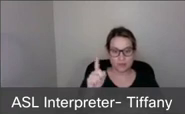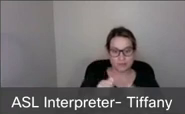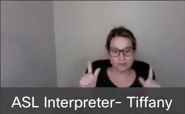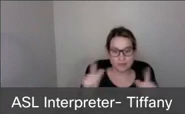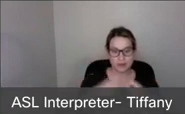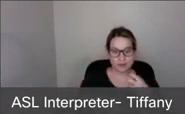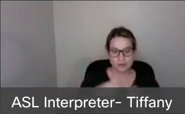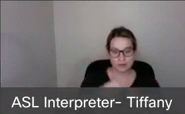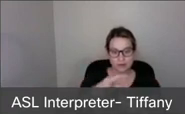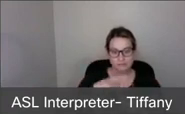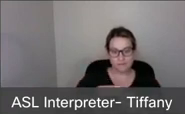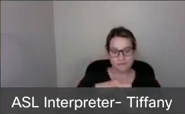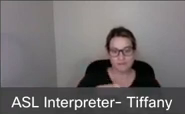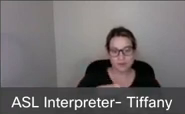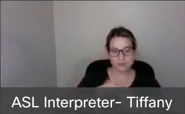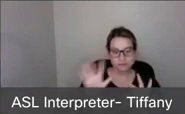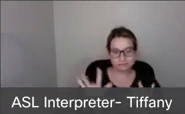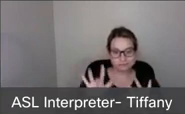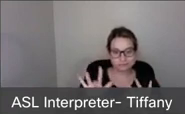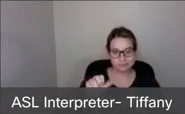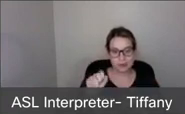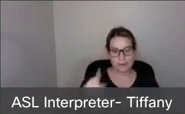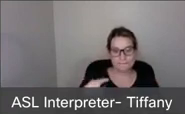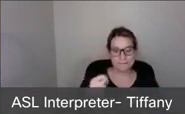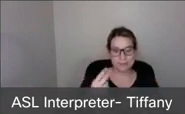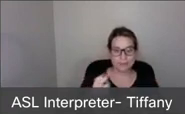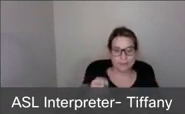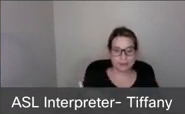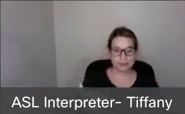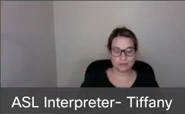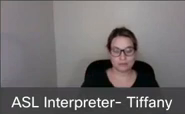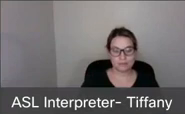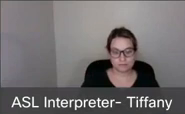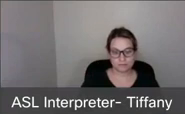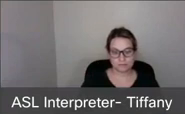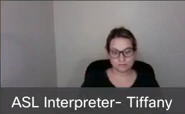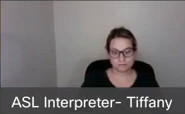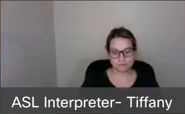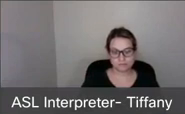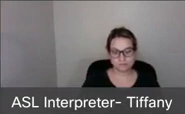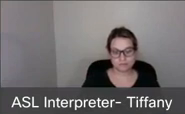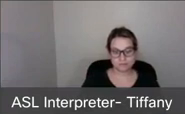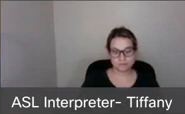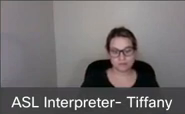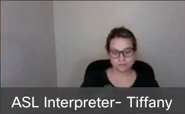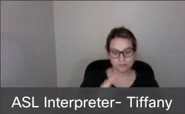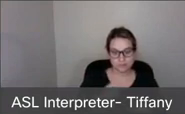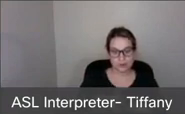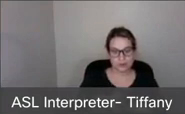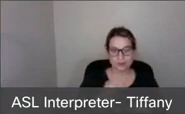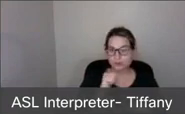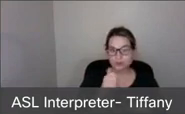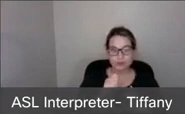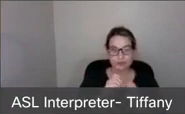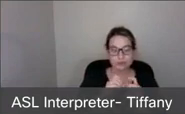voter apathy and citizen apathy. And that apathy is increased when we have uncompetitive